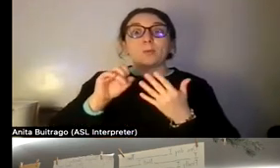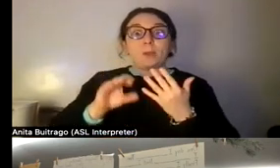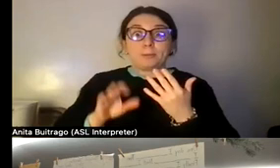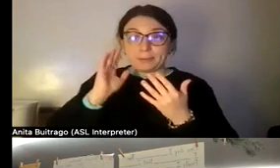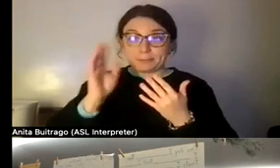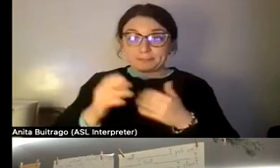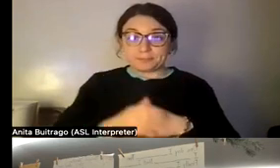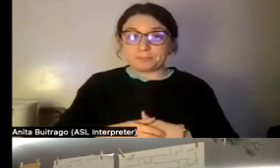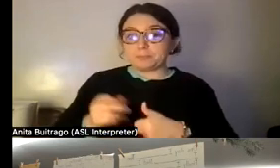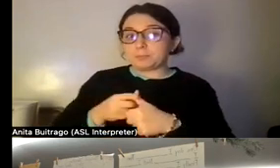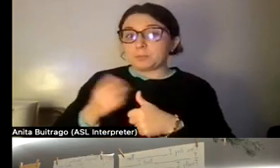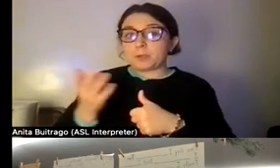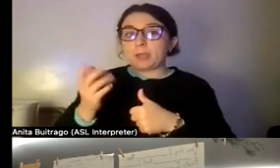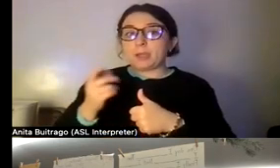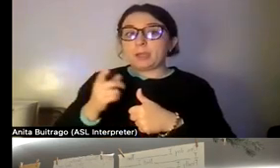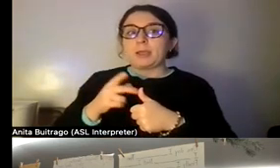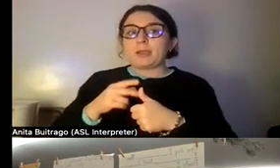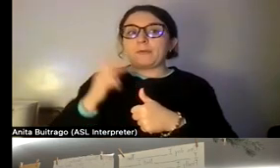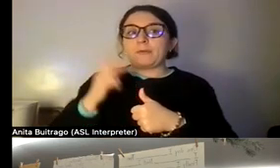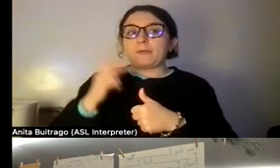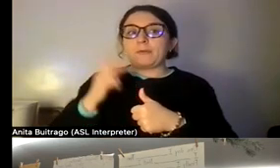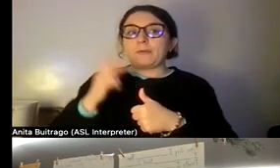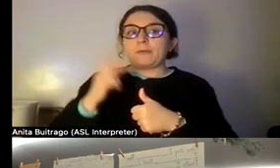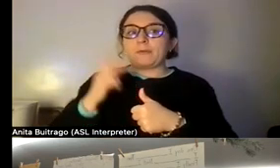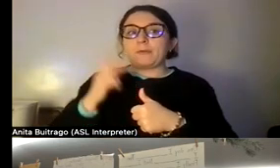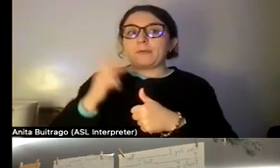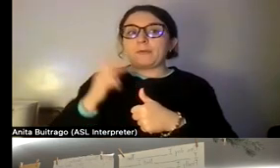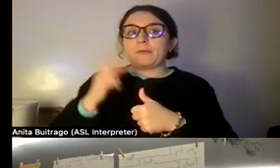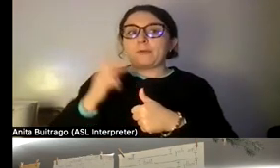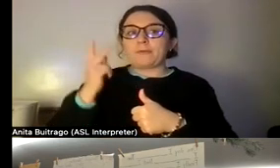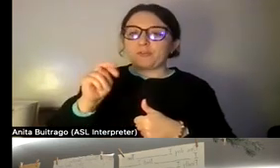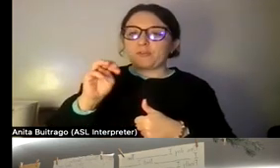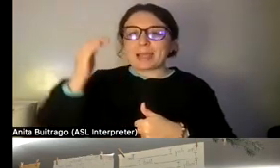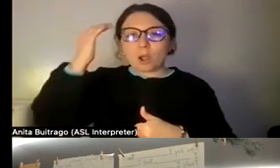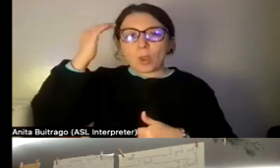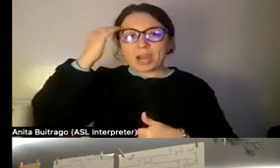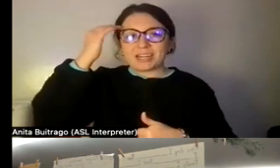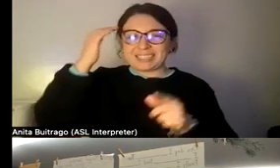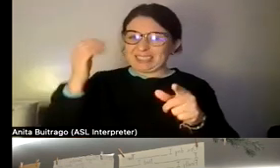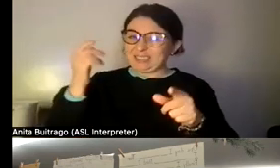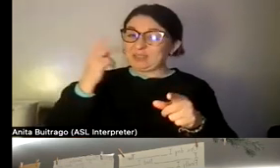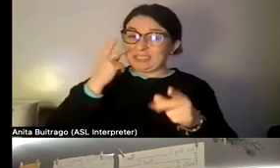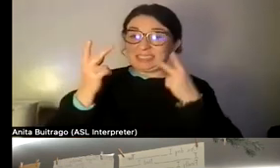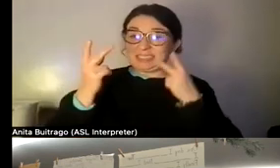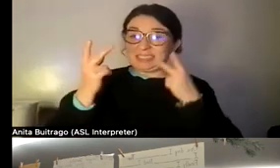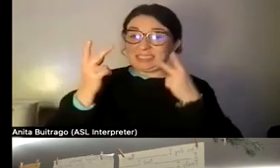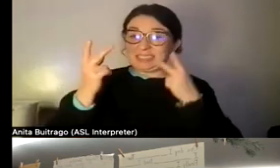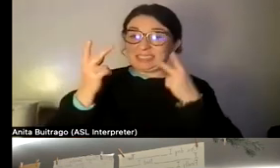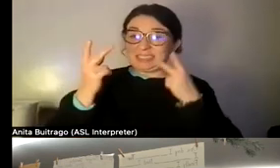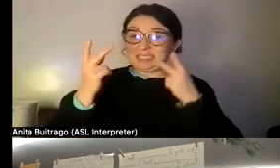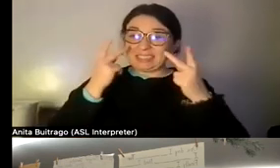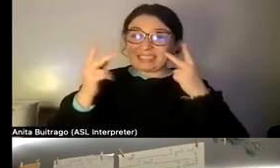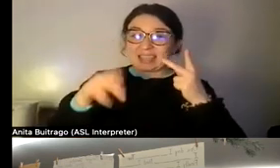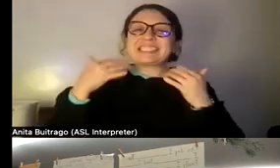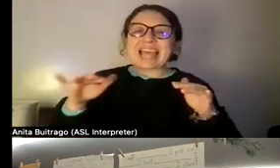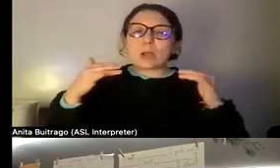first one is called phonemic awareness. You're going to hear that word a lot today, phonemic. It just means sounds. When we talk